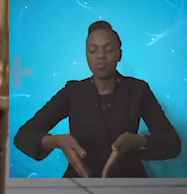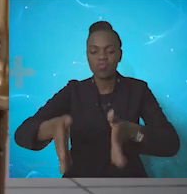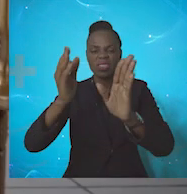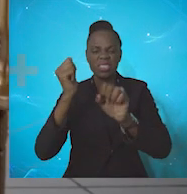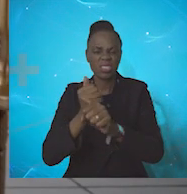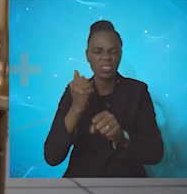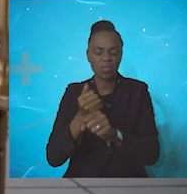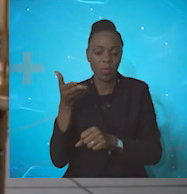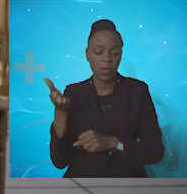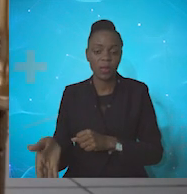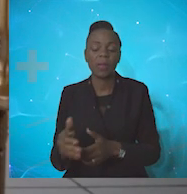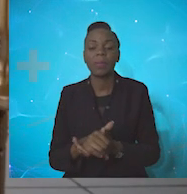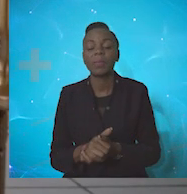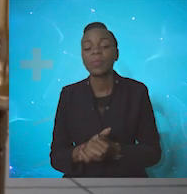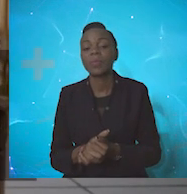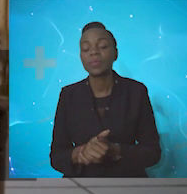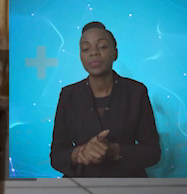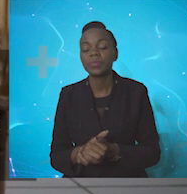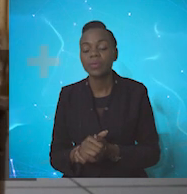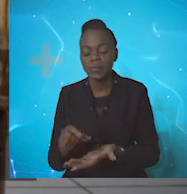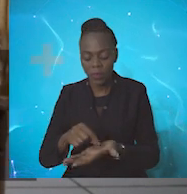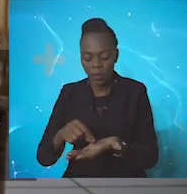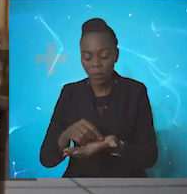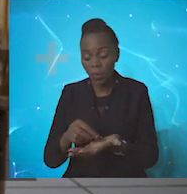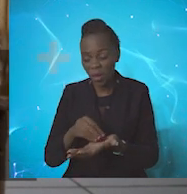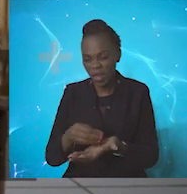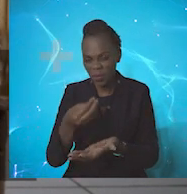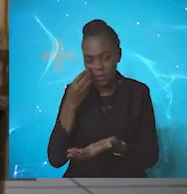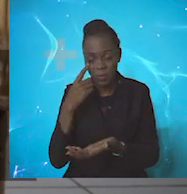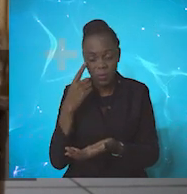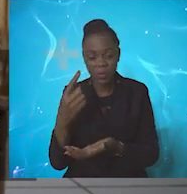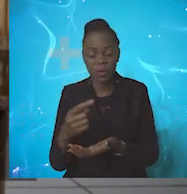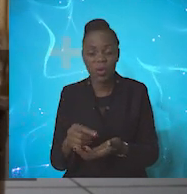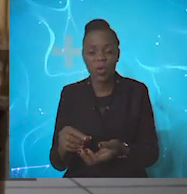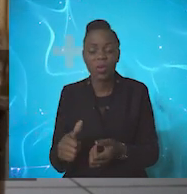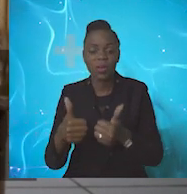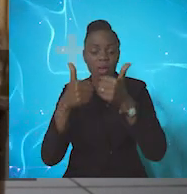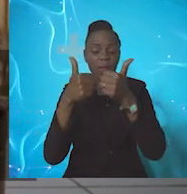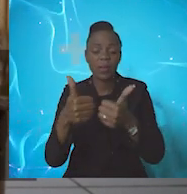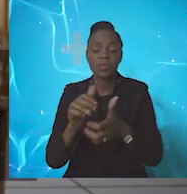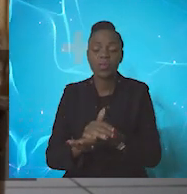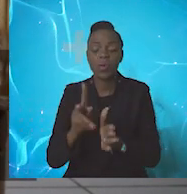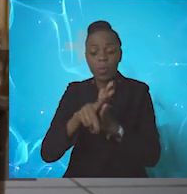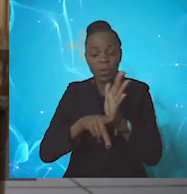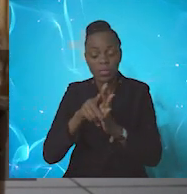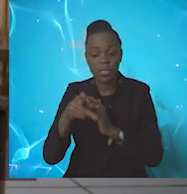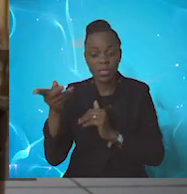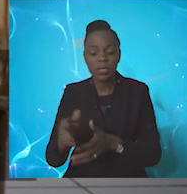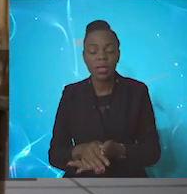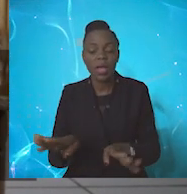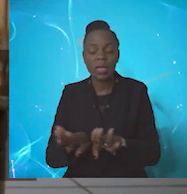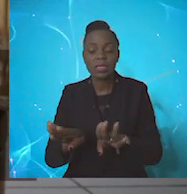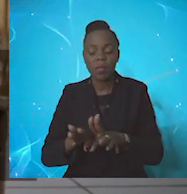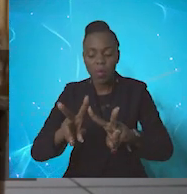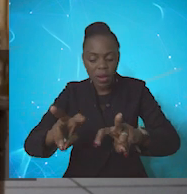So following the success of this drug and showing that, you know, it's a good drug, this project, the ShareCM project, then